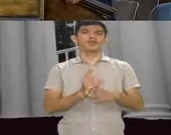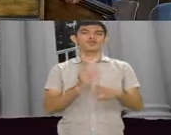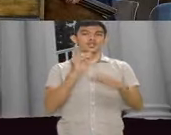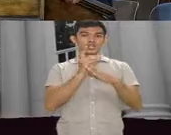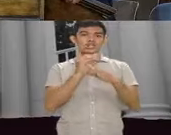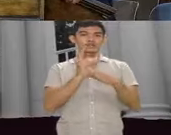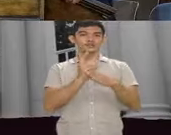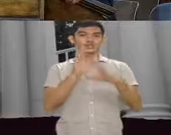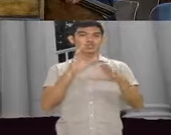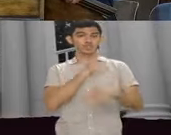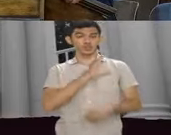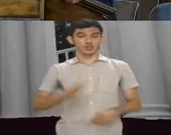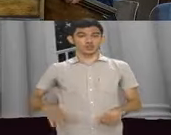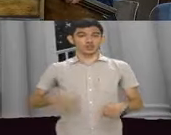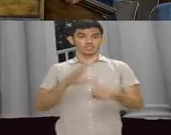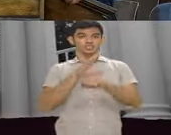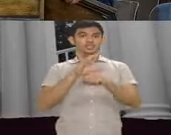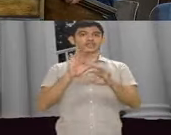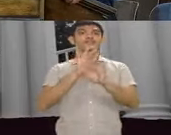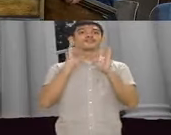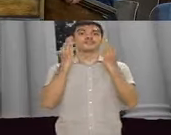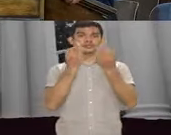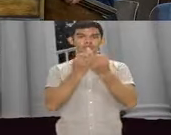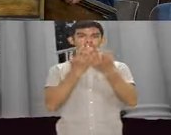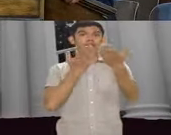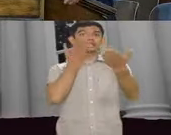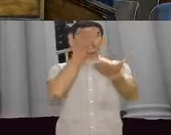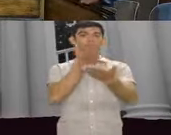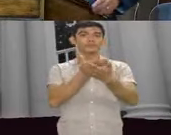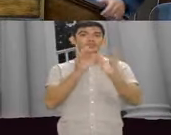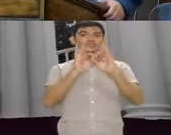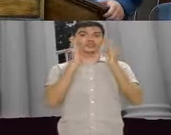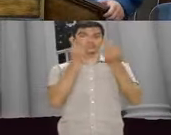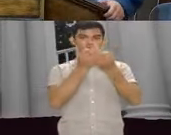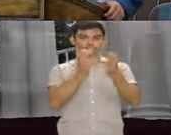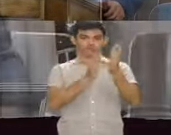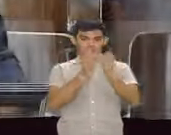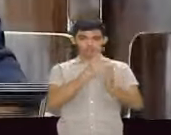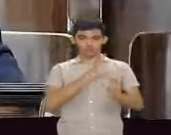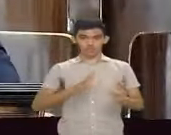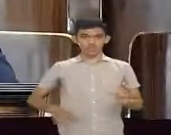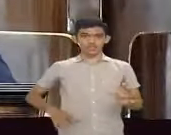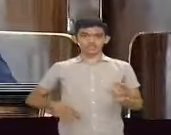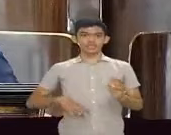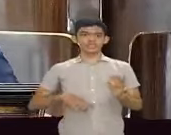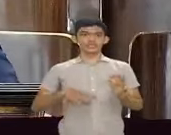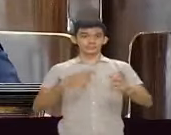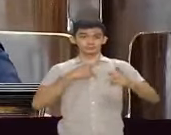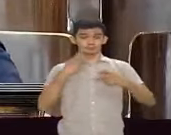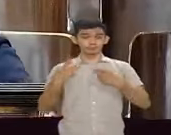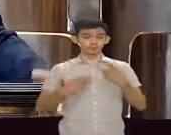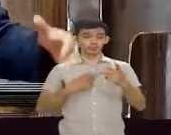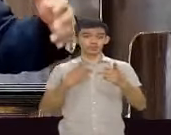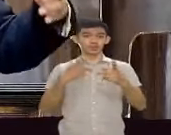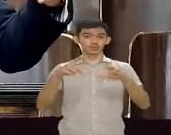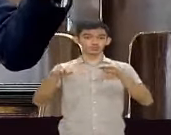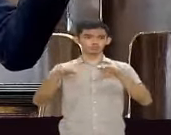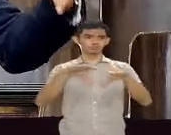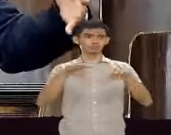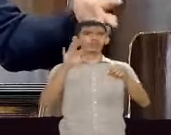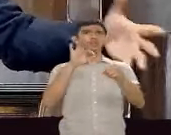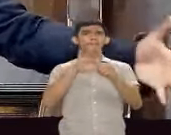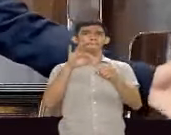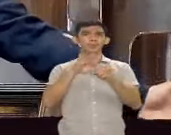naabot ang pamilya ni Kristo sa katong event, katong nahitabo. He was teaching, and then through